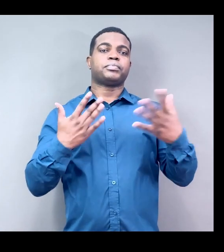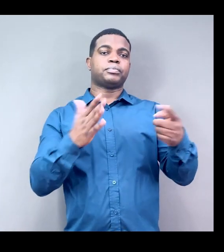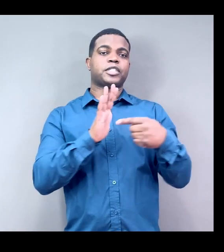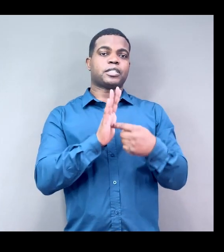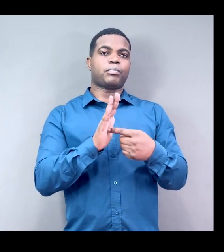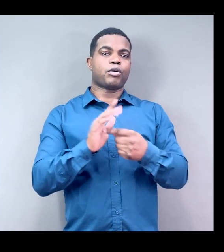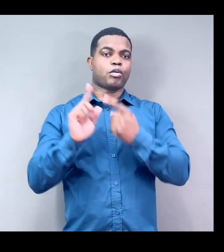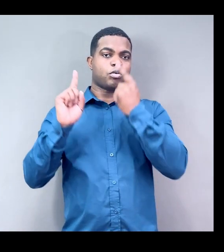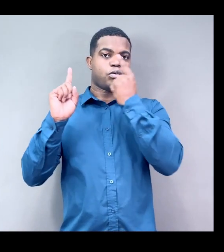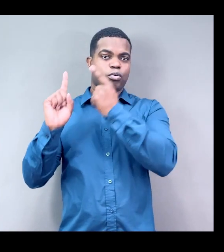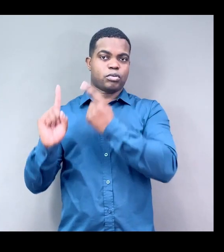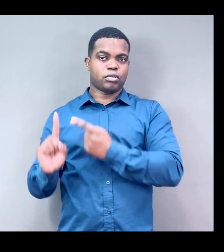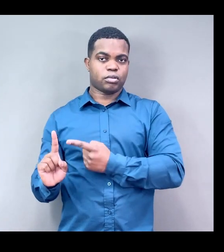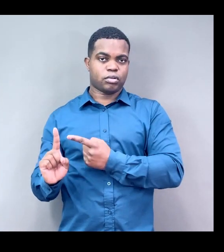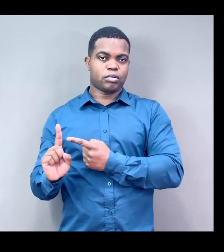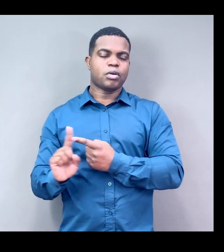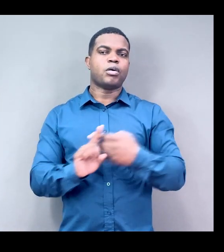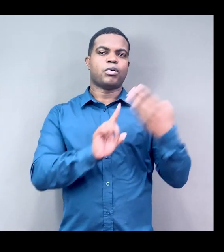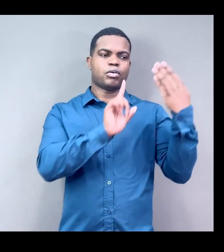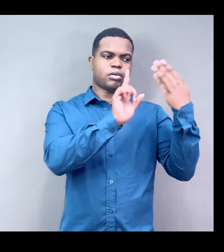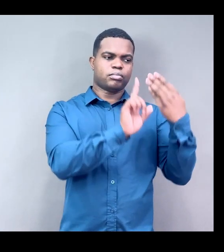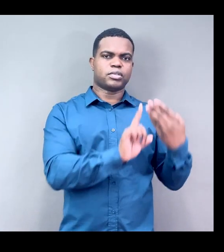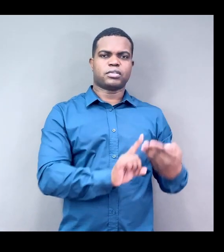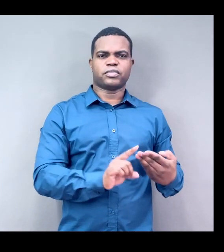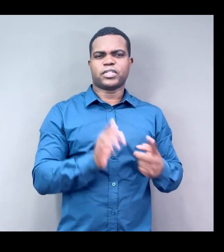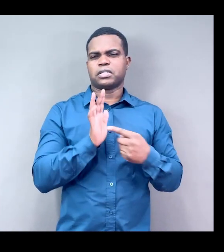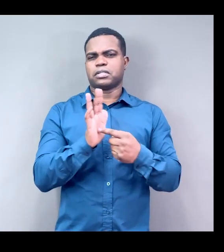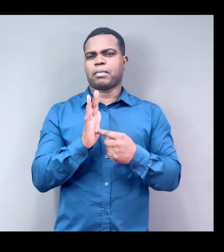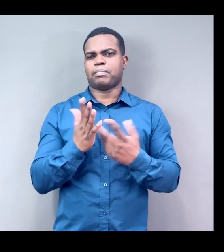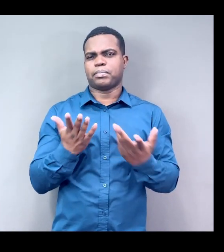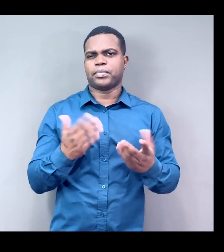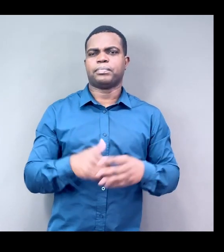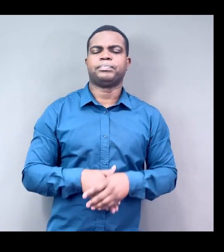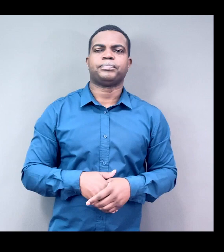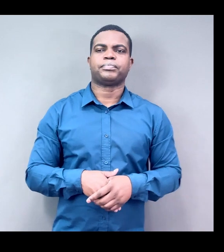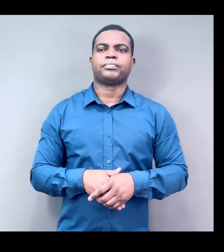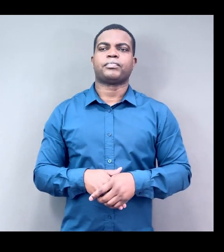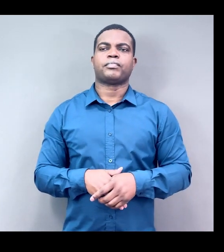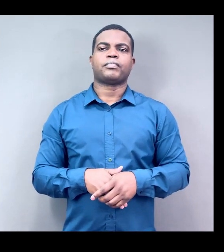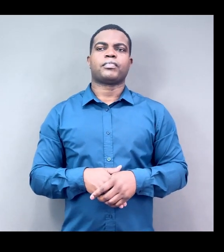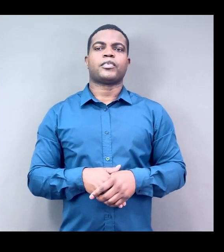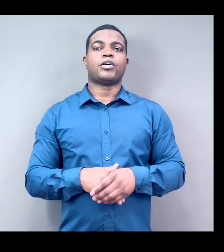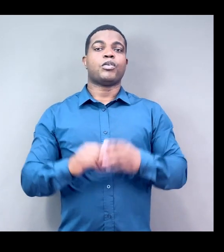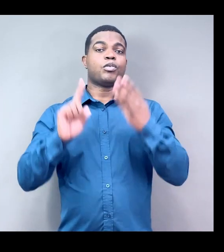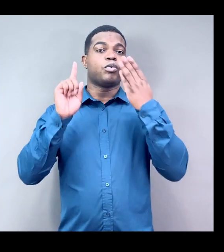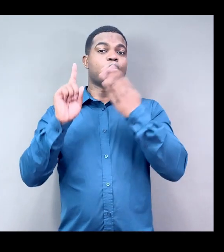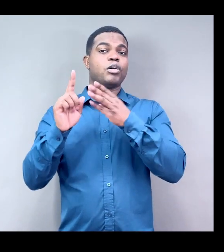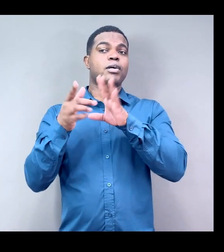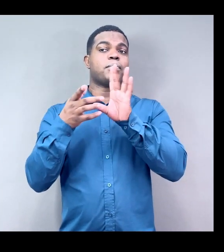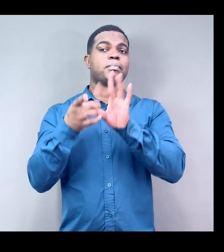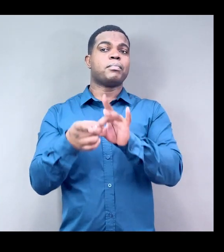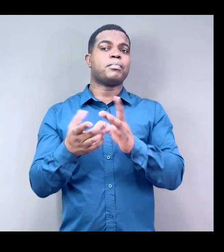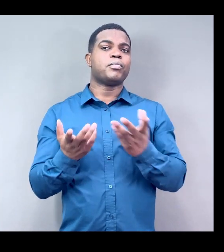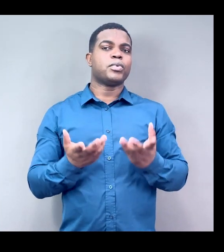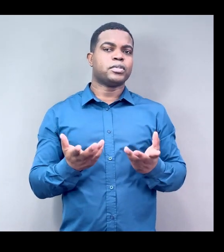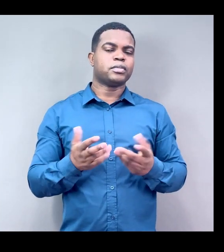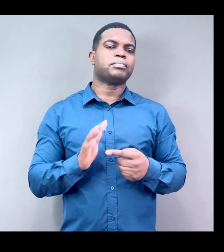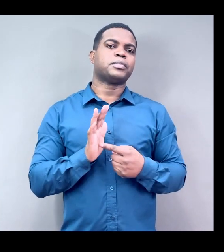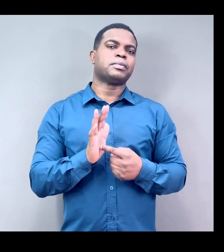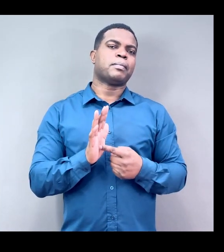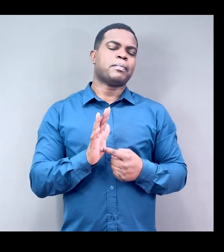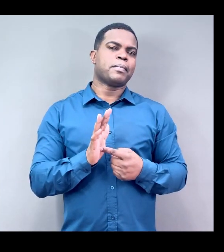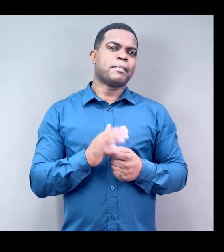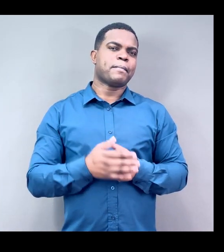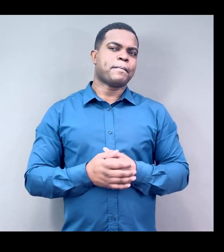So let's look at examples of goals and objectives. These examples are